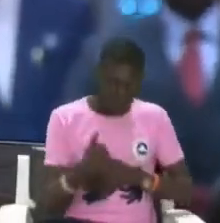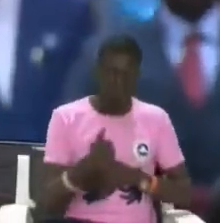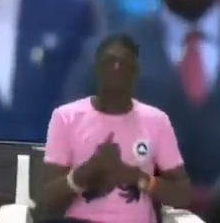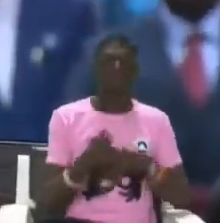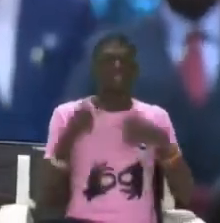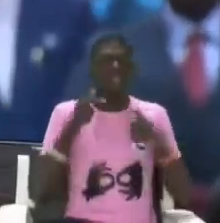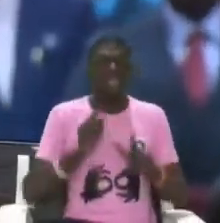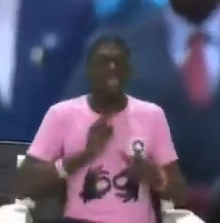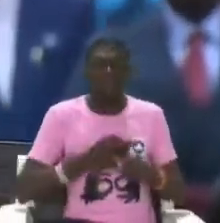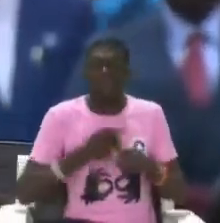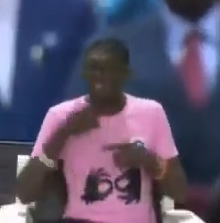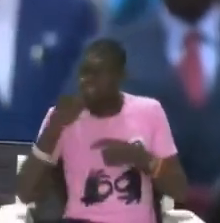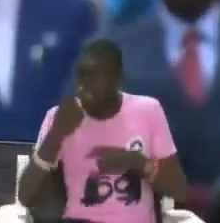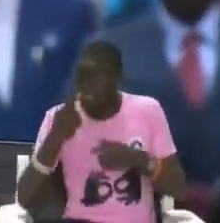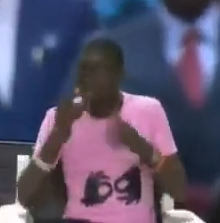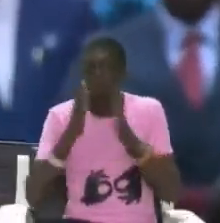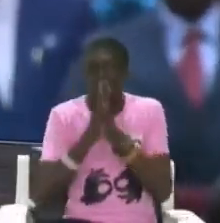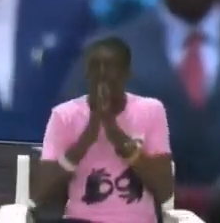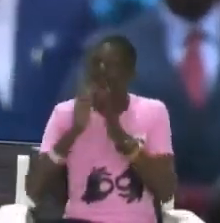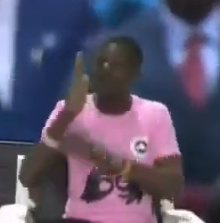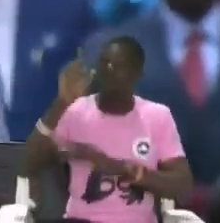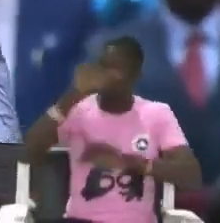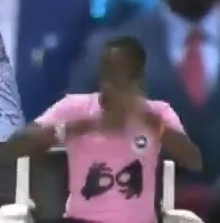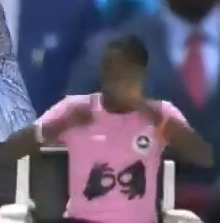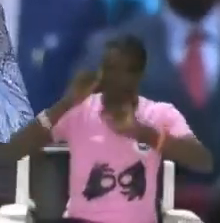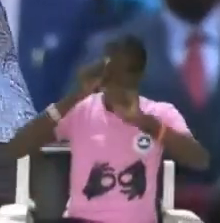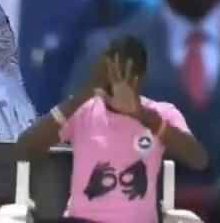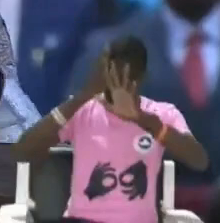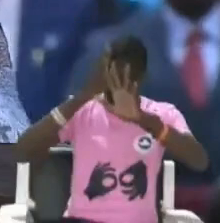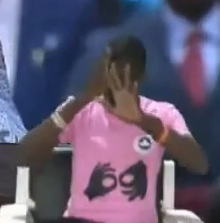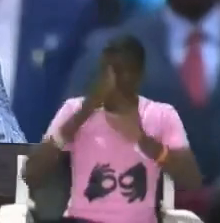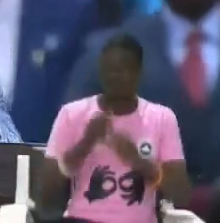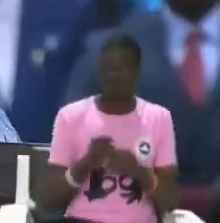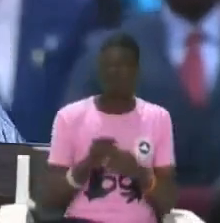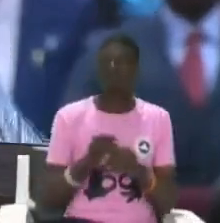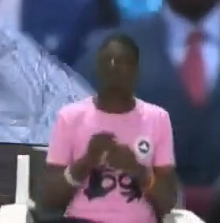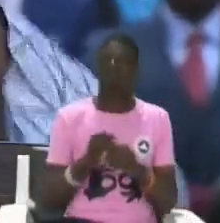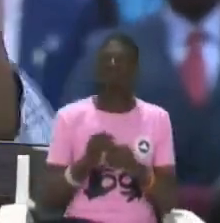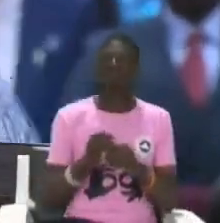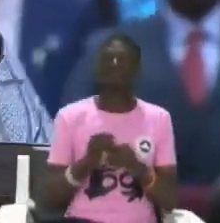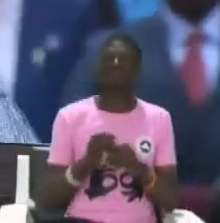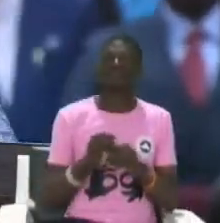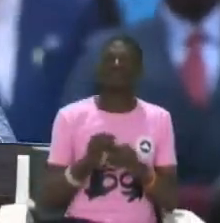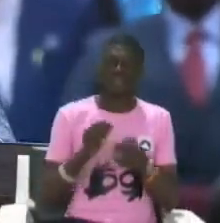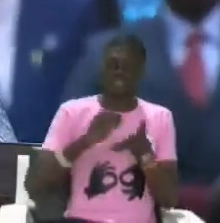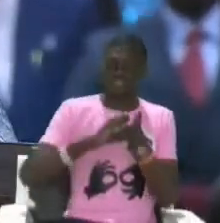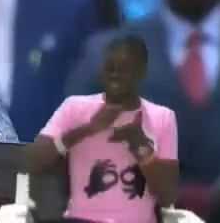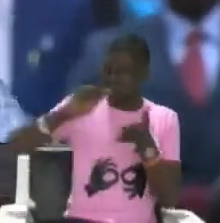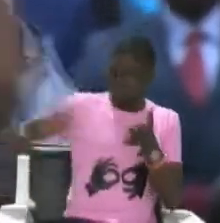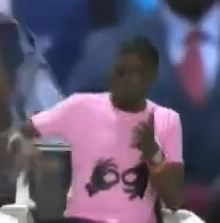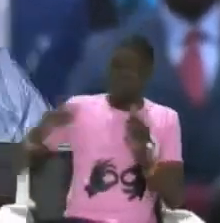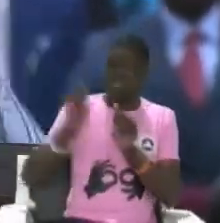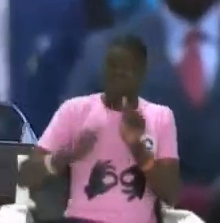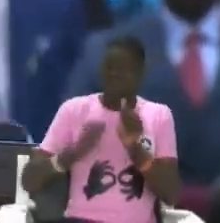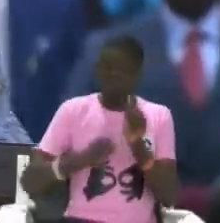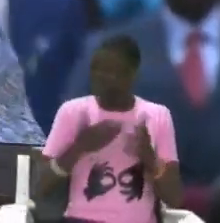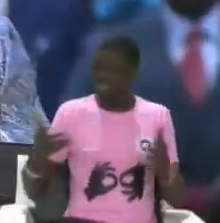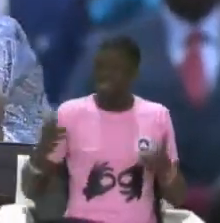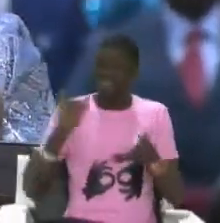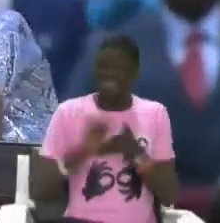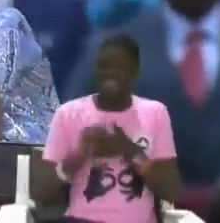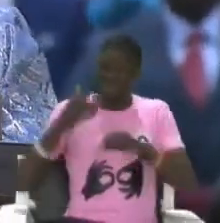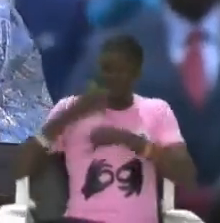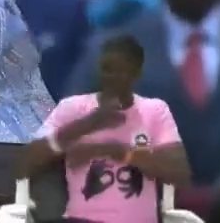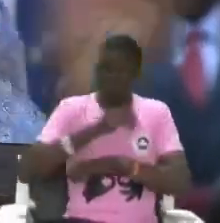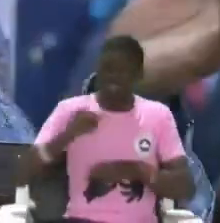us tell God, Father, please get rid of anything that is causing barrenness in my life. Get rid of it from my life